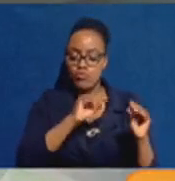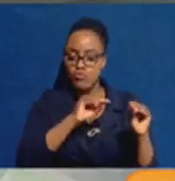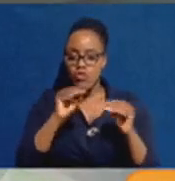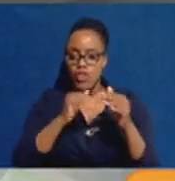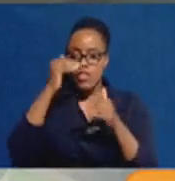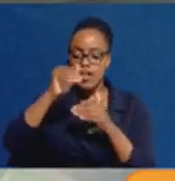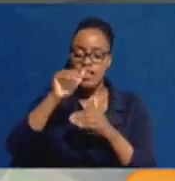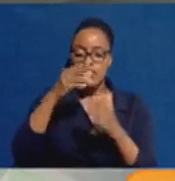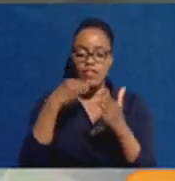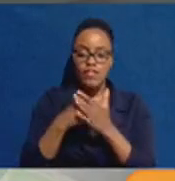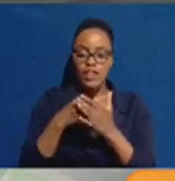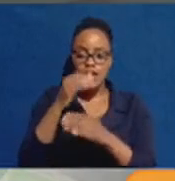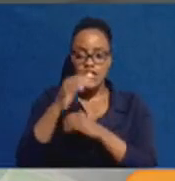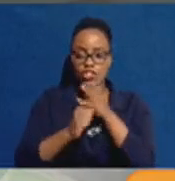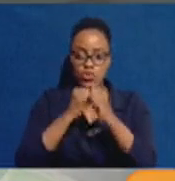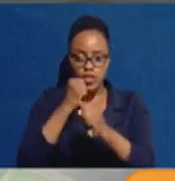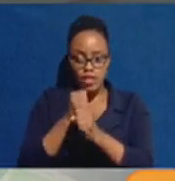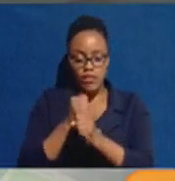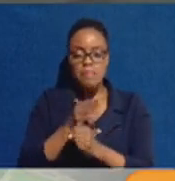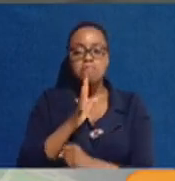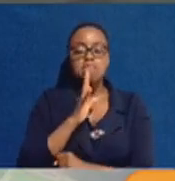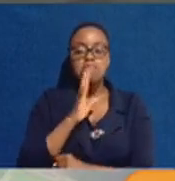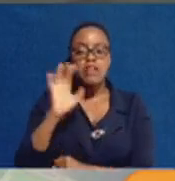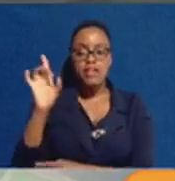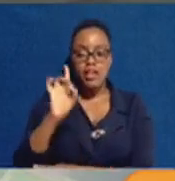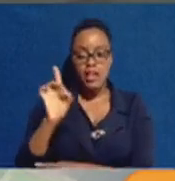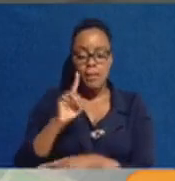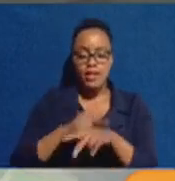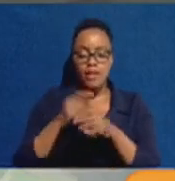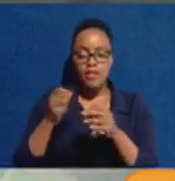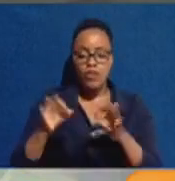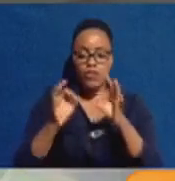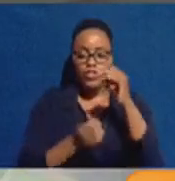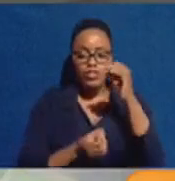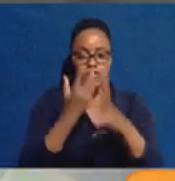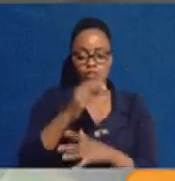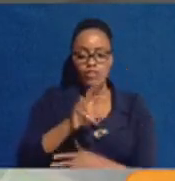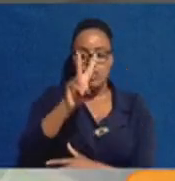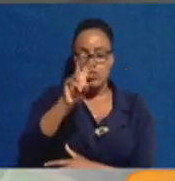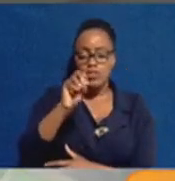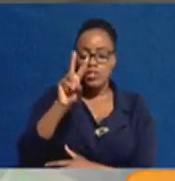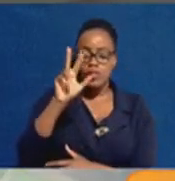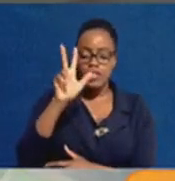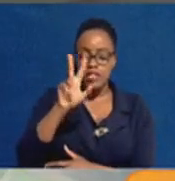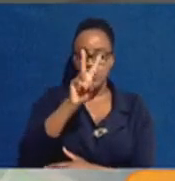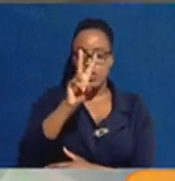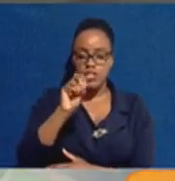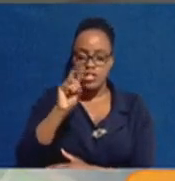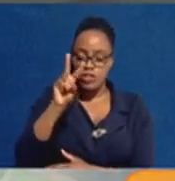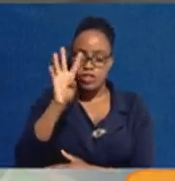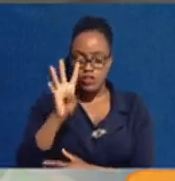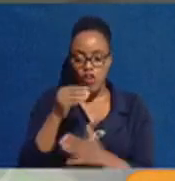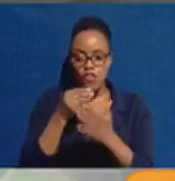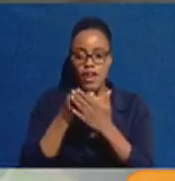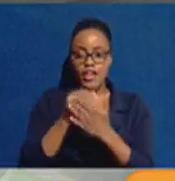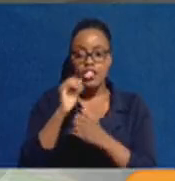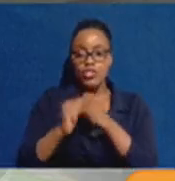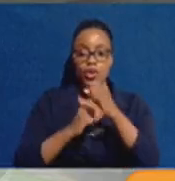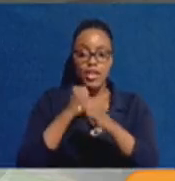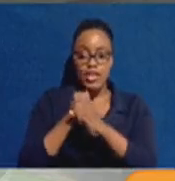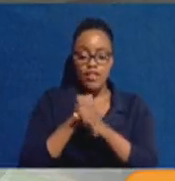next financial year. Speaking in Nairobi during the official launch of the 2023-24 financial year